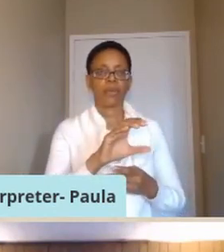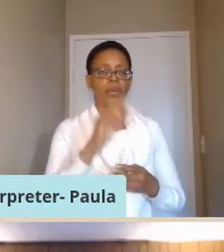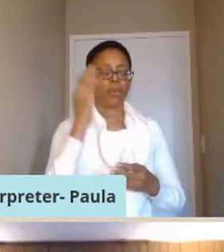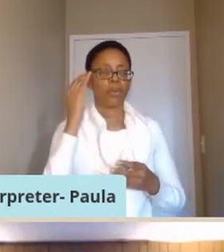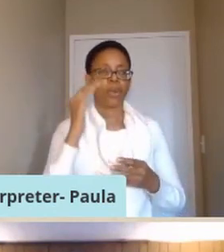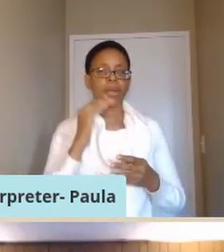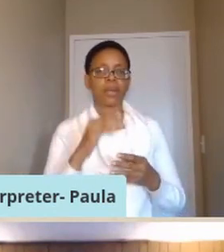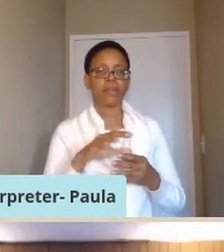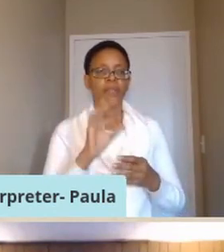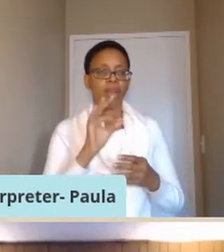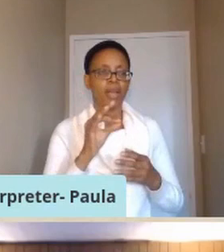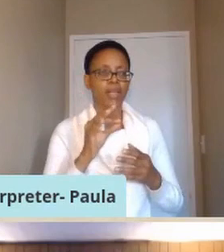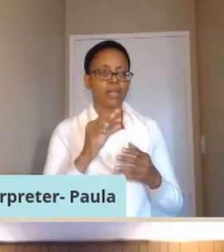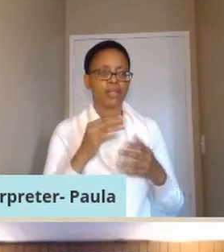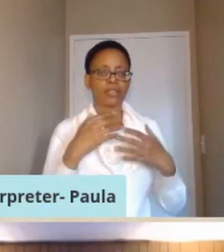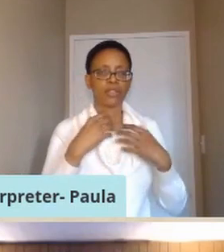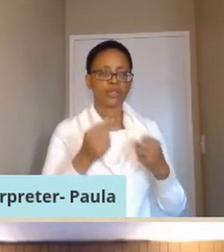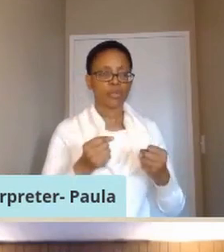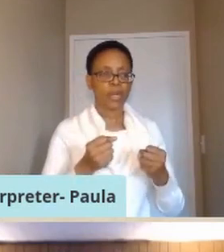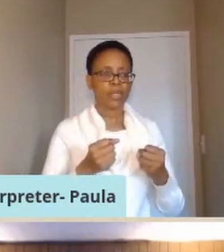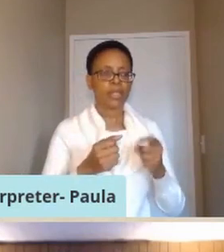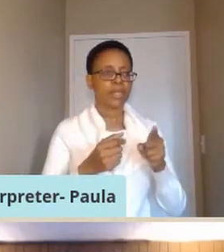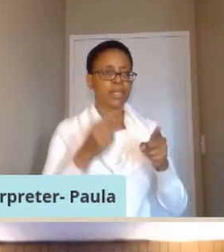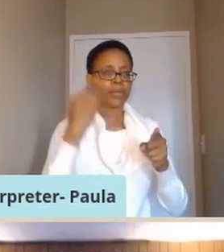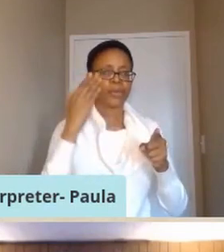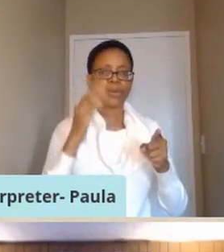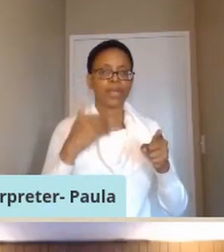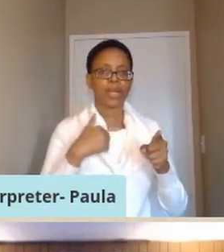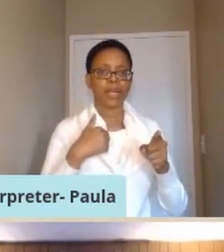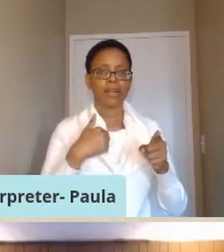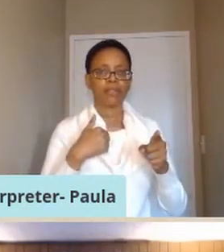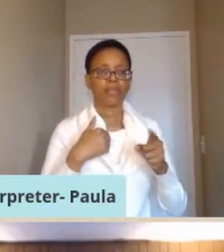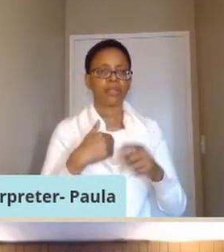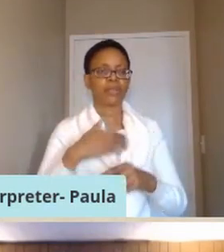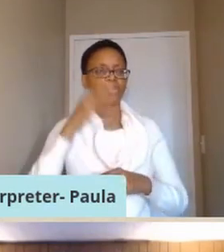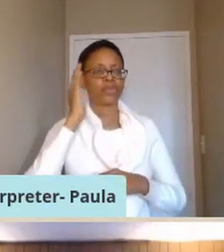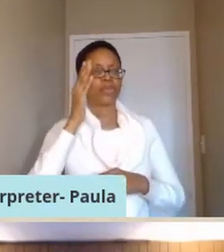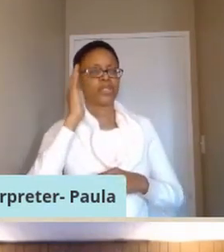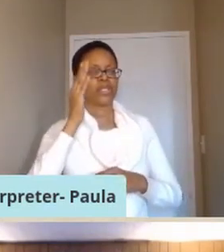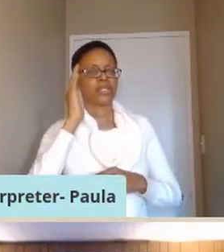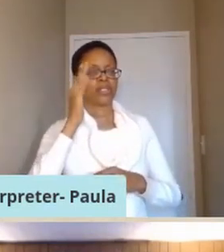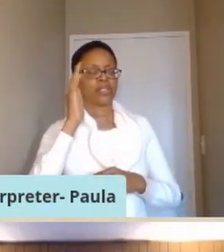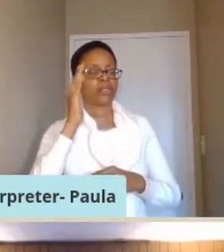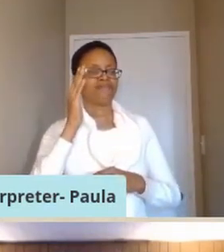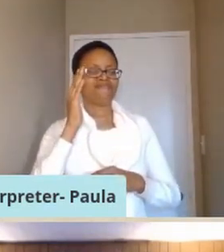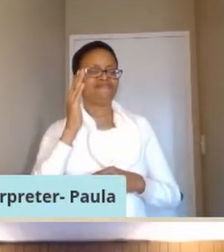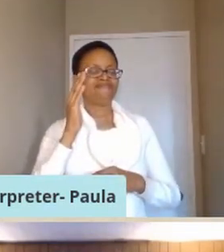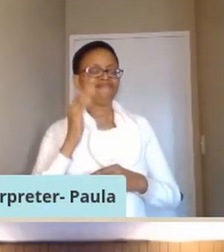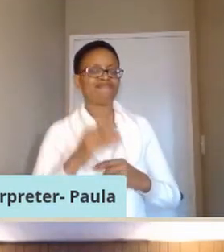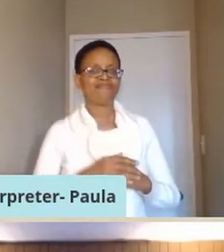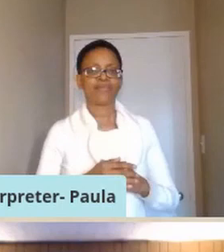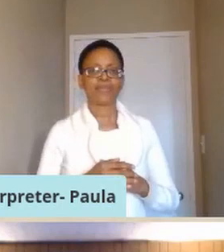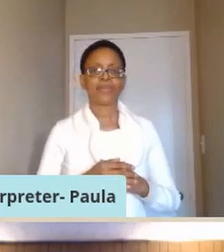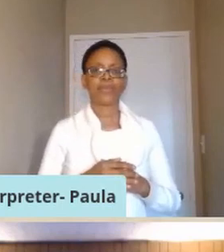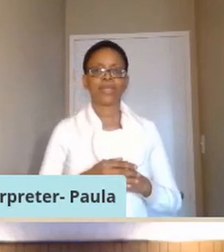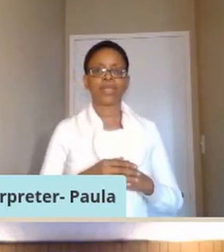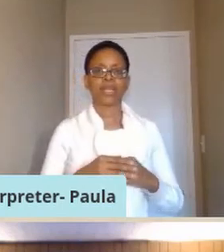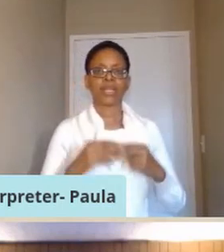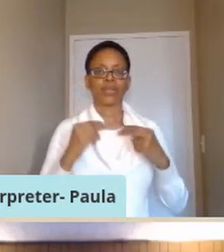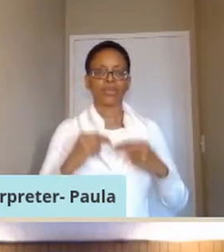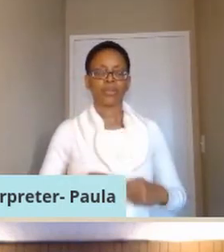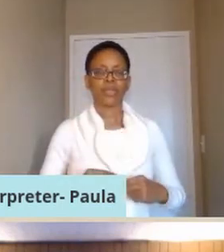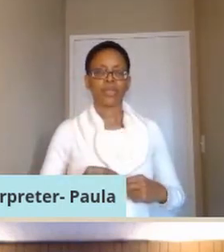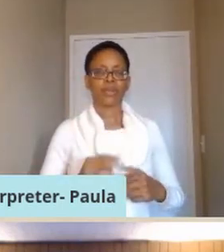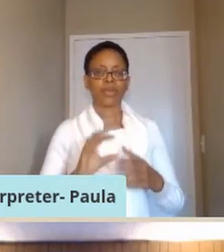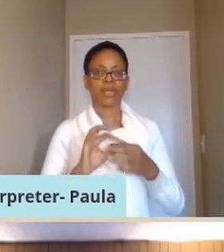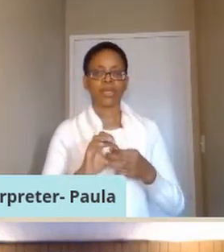or misused strength instead of, preaching. So because as a human being, we are connected to the both spiritual